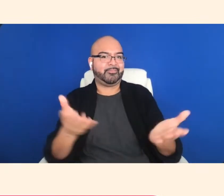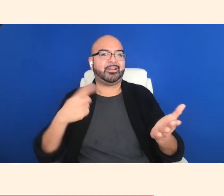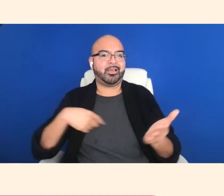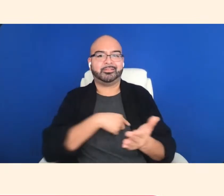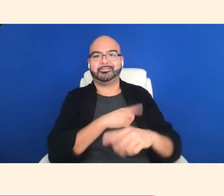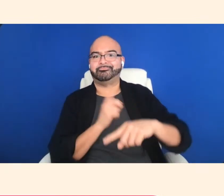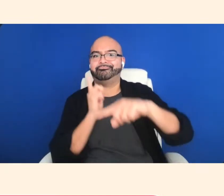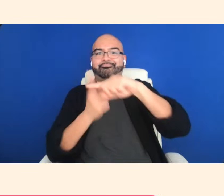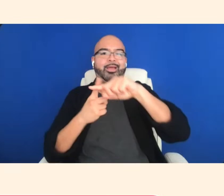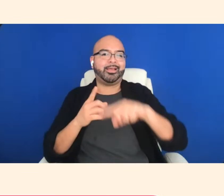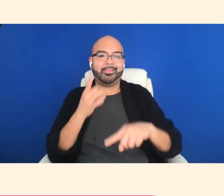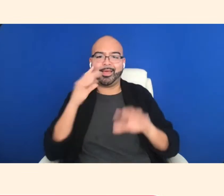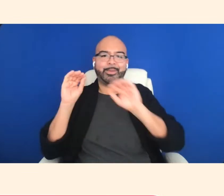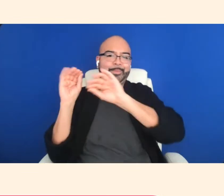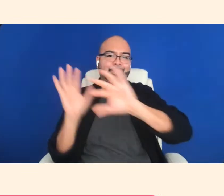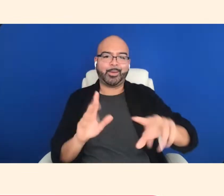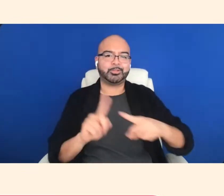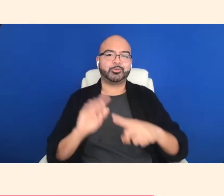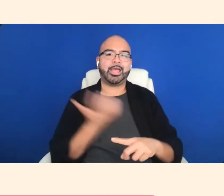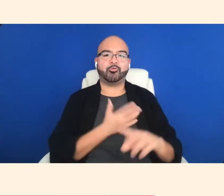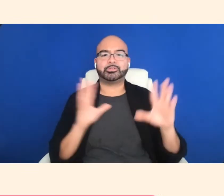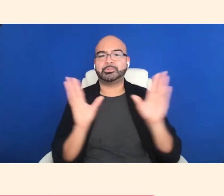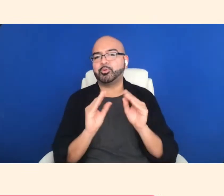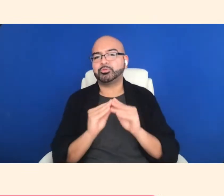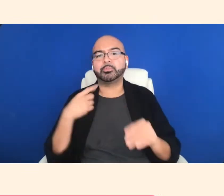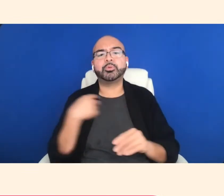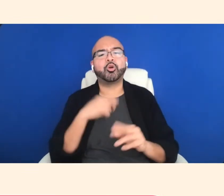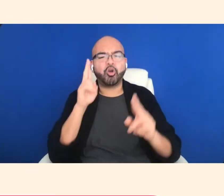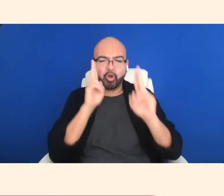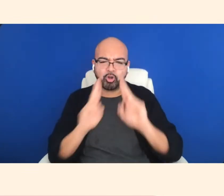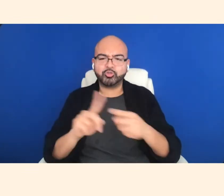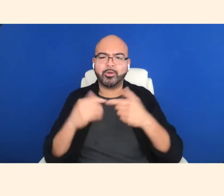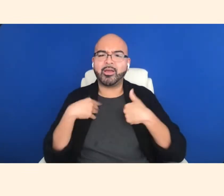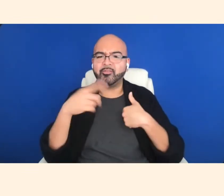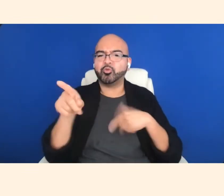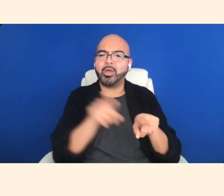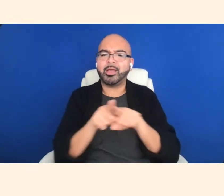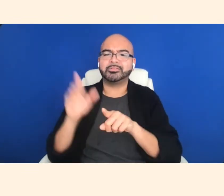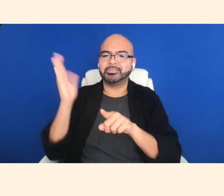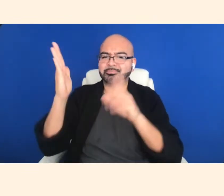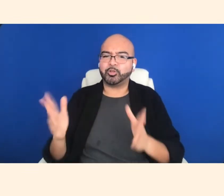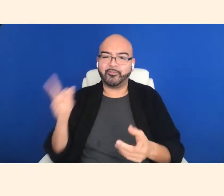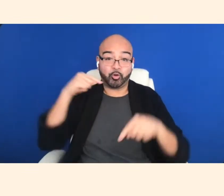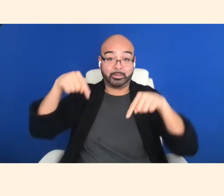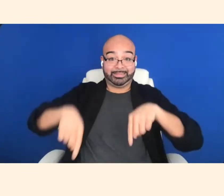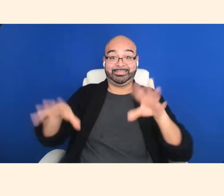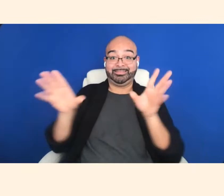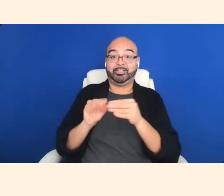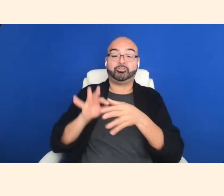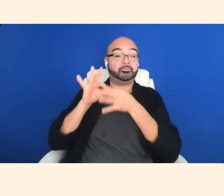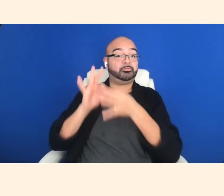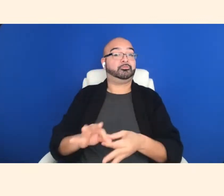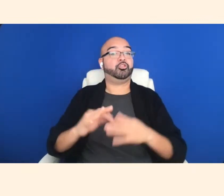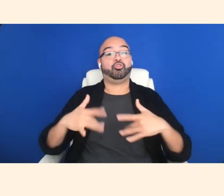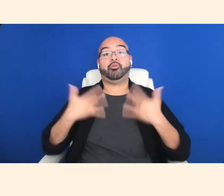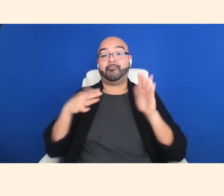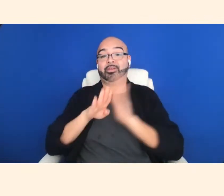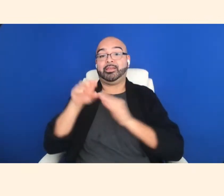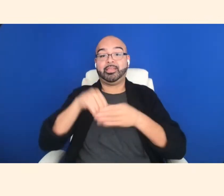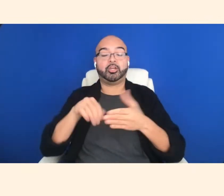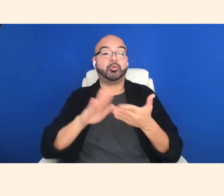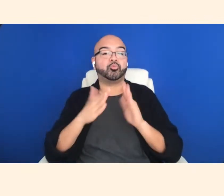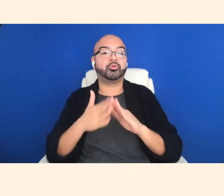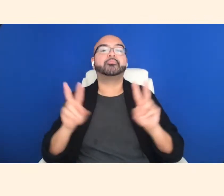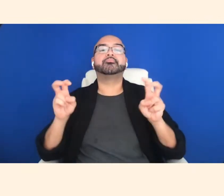and we are profoundly honored to have had you as our speaker for this session focused on thriving in community home ownership as